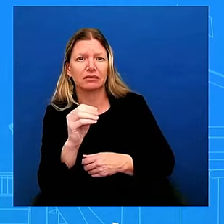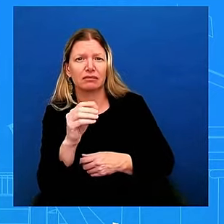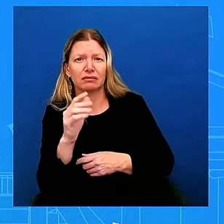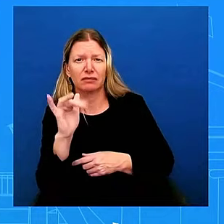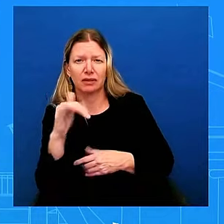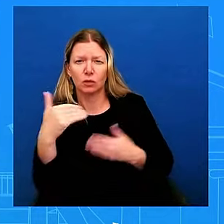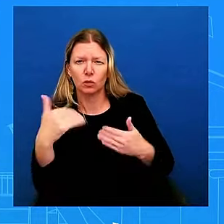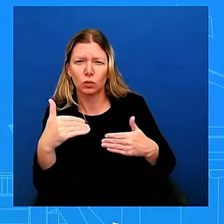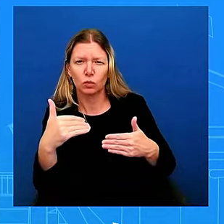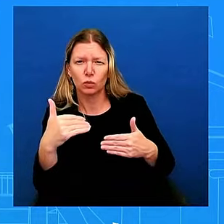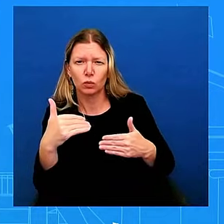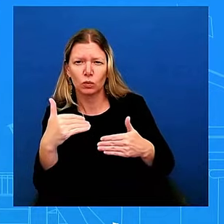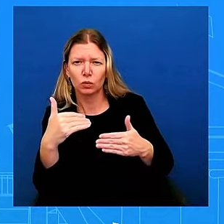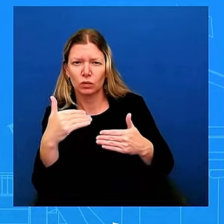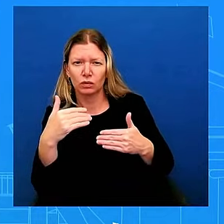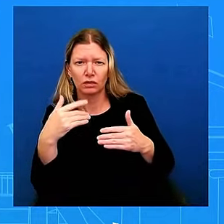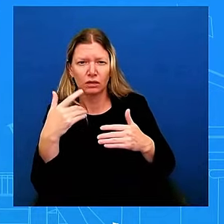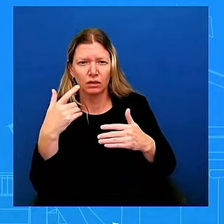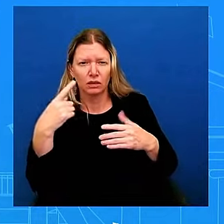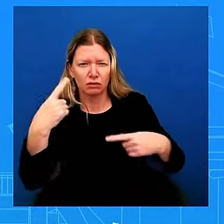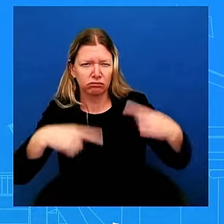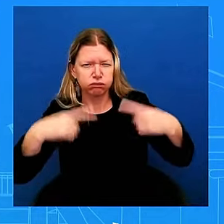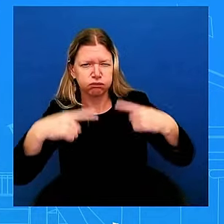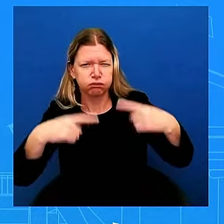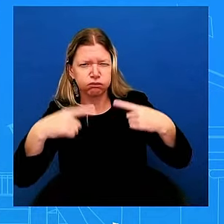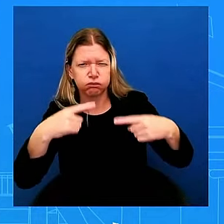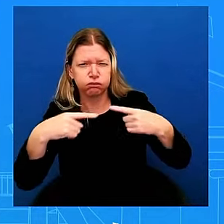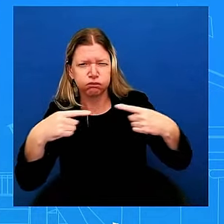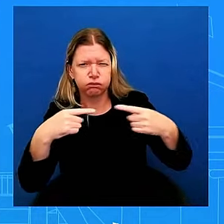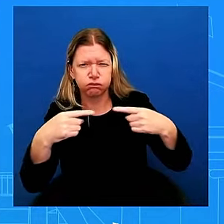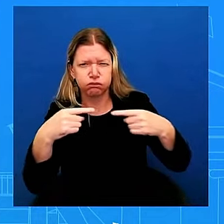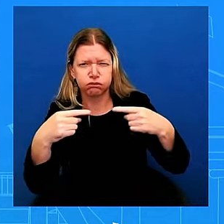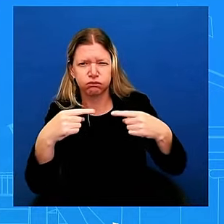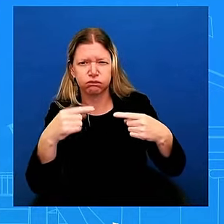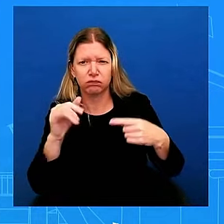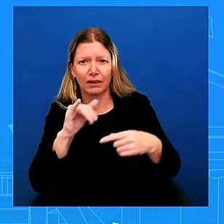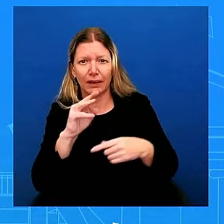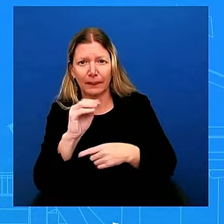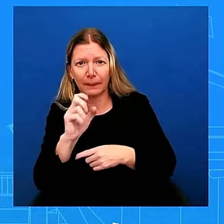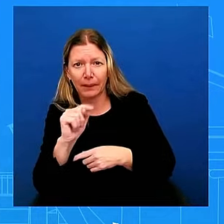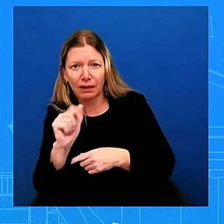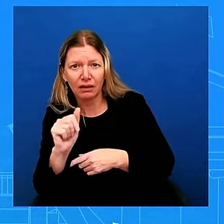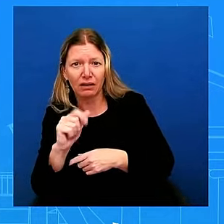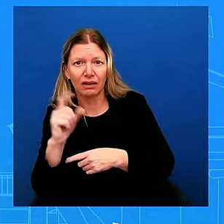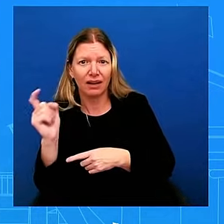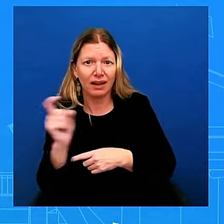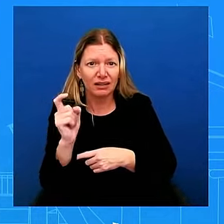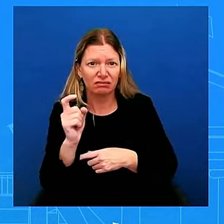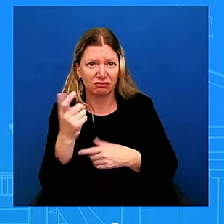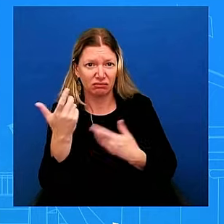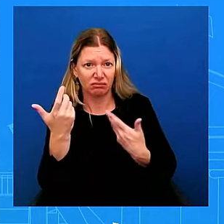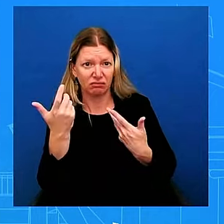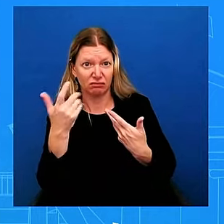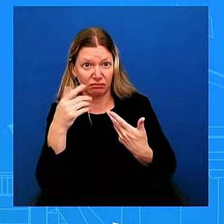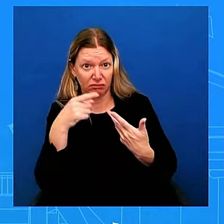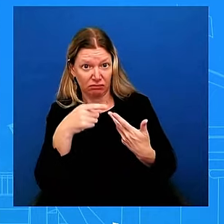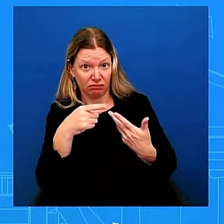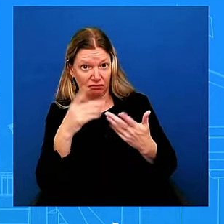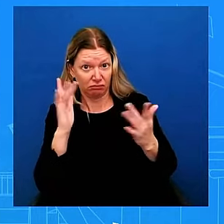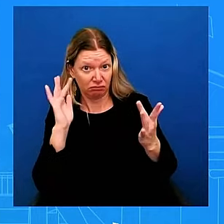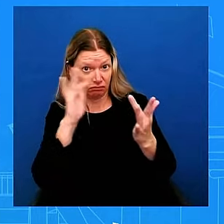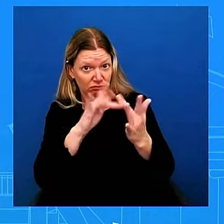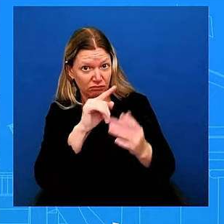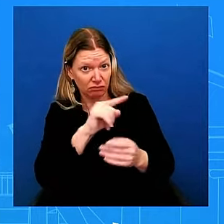weekend on platforms like X, on Meta. Has there been any outreach to these companies from administration officials to try and stop